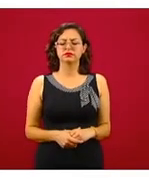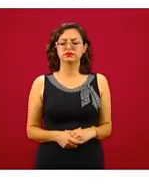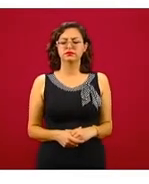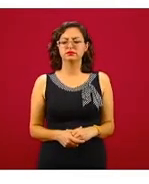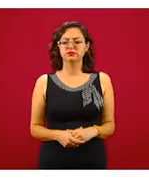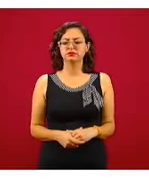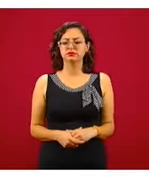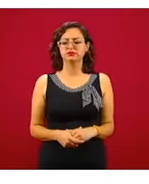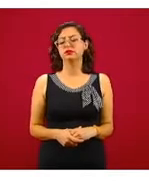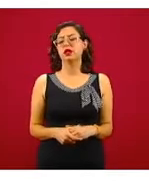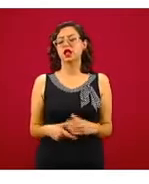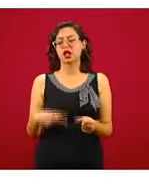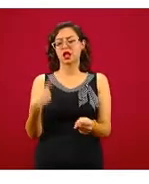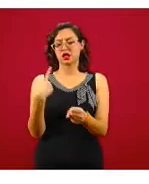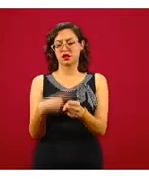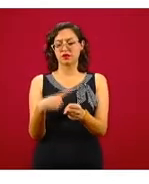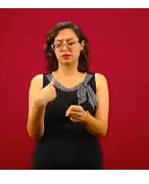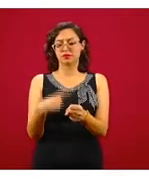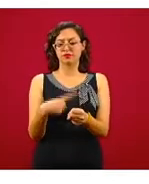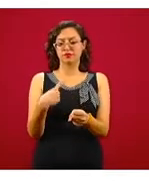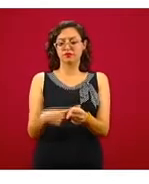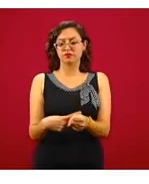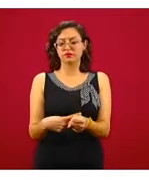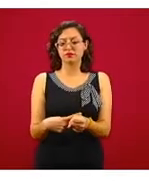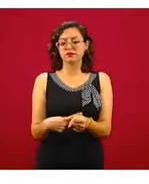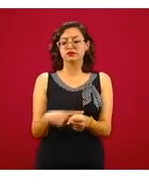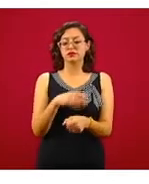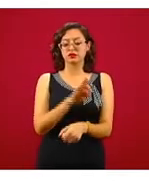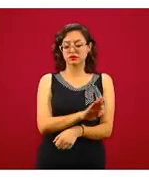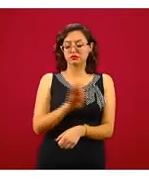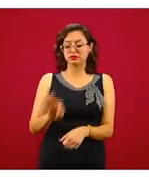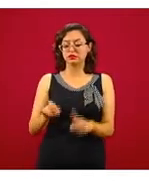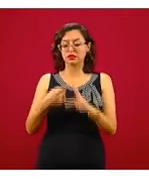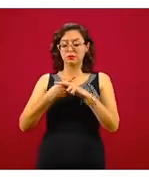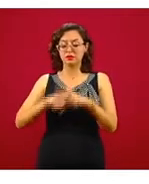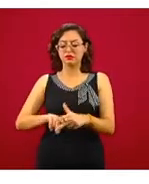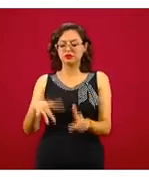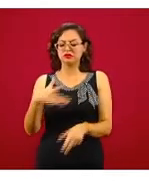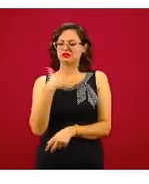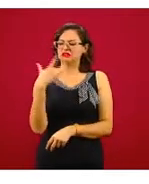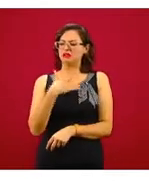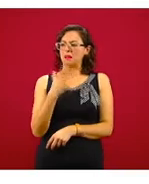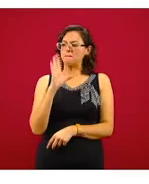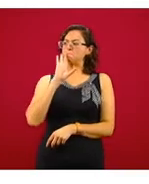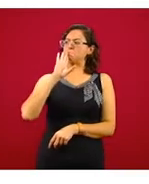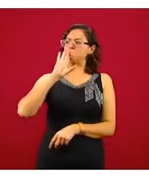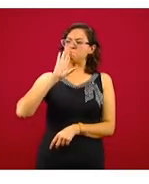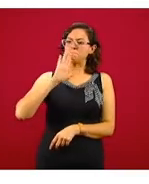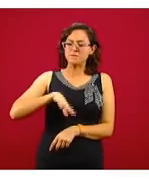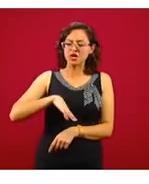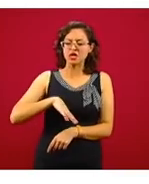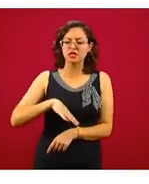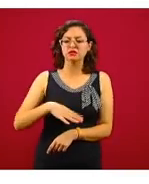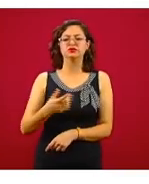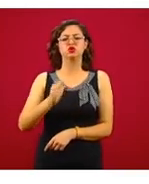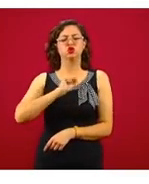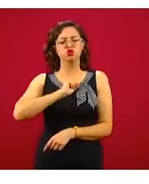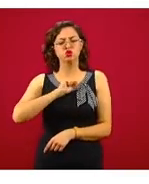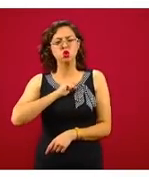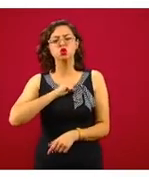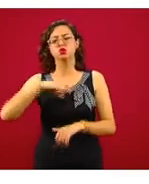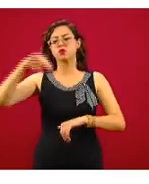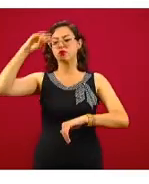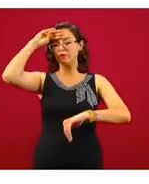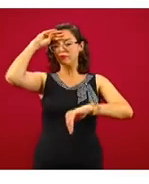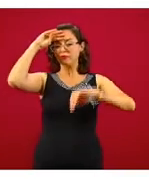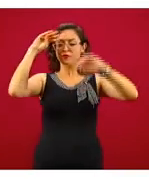bar represented in yellow still have some suspect fatalities that could be confirmed during the upcoming days as